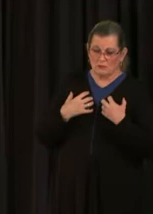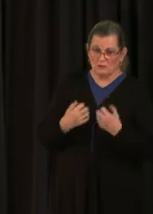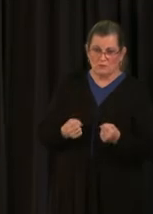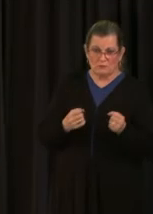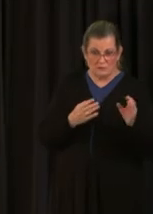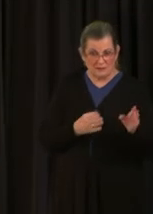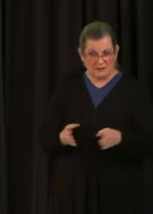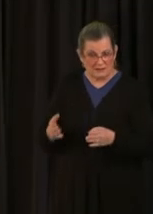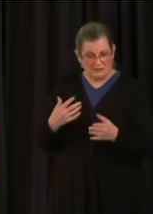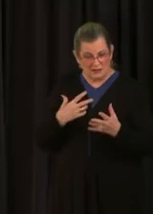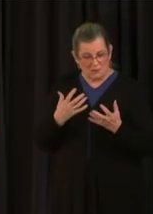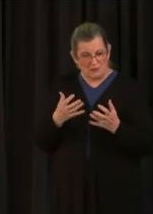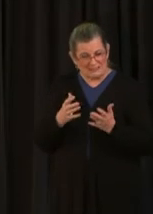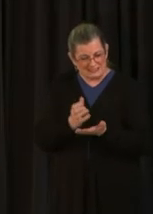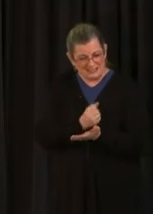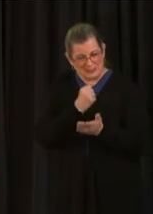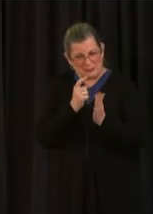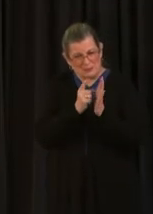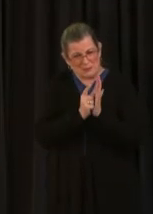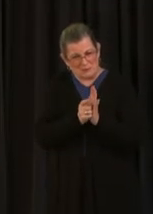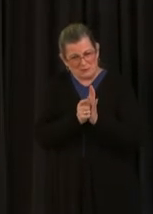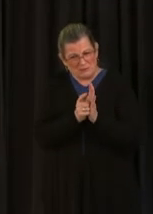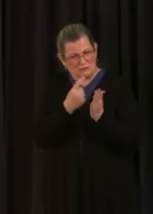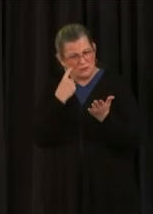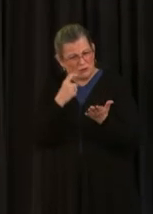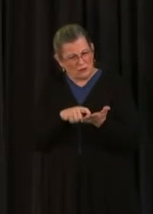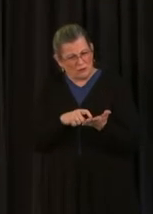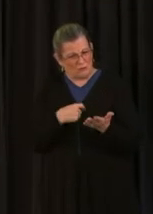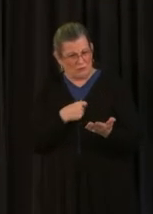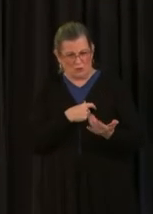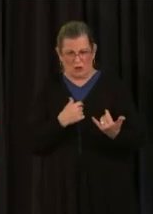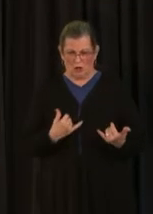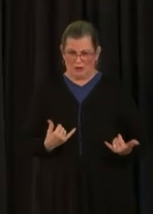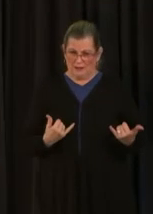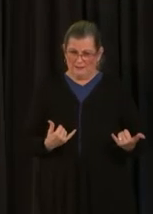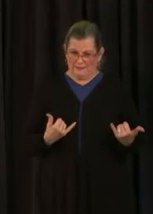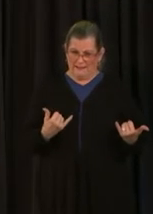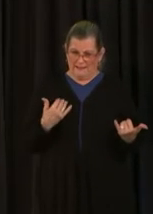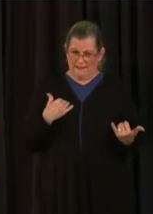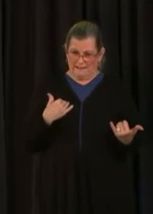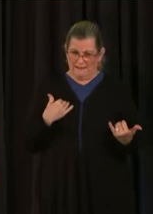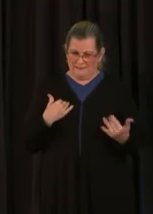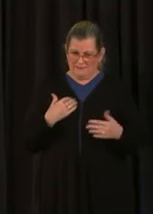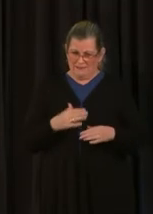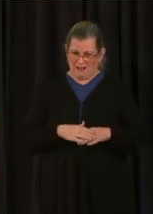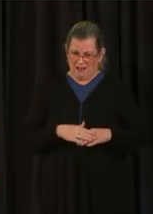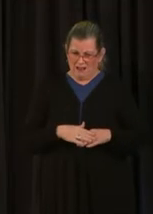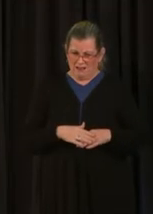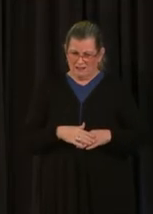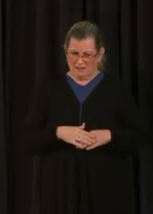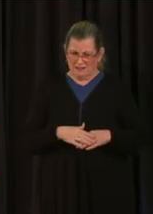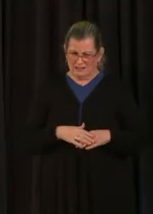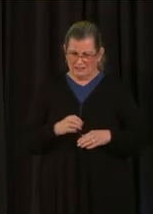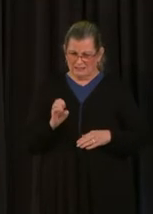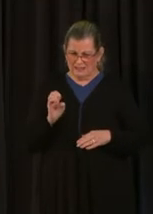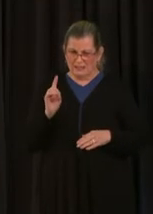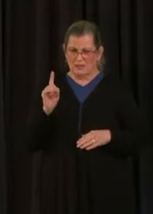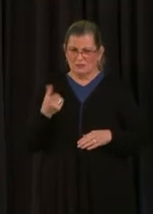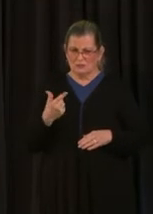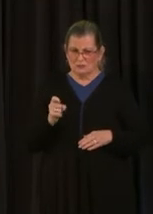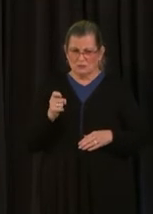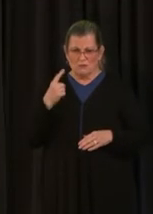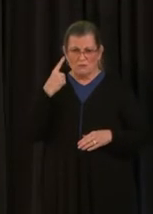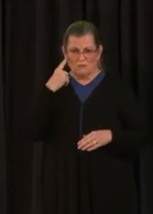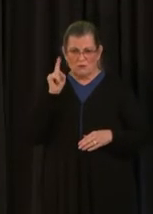standby. Our buses are equipped with a barrier system that separates our bus